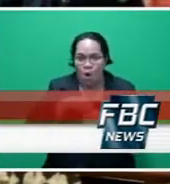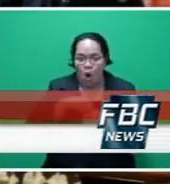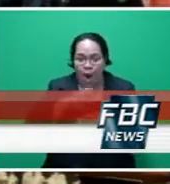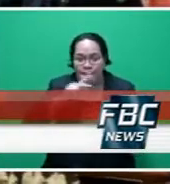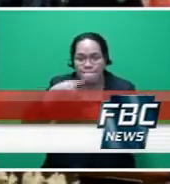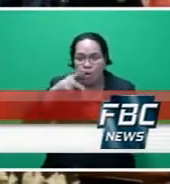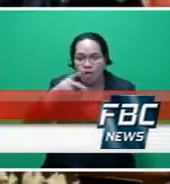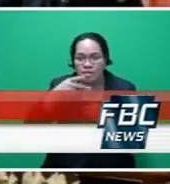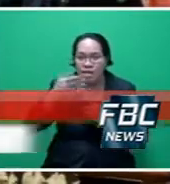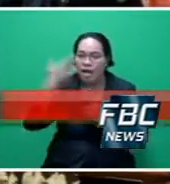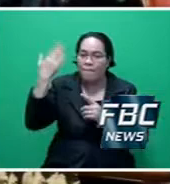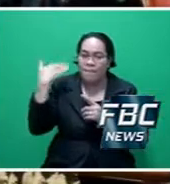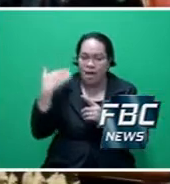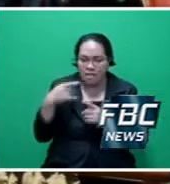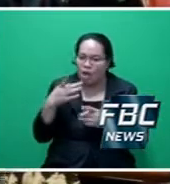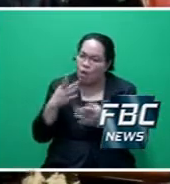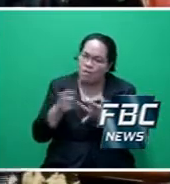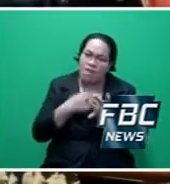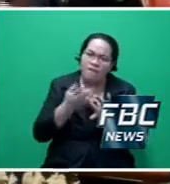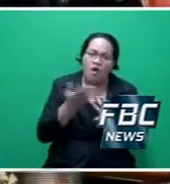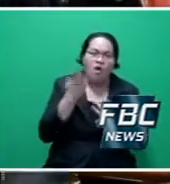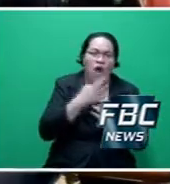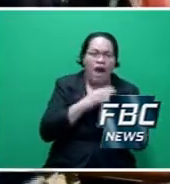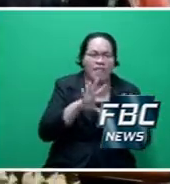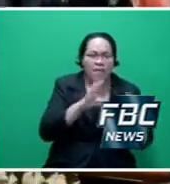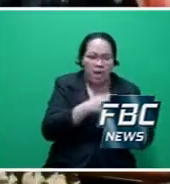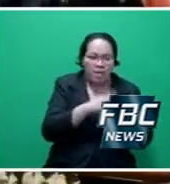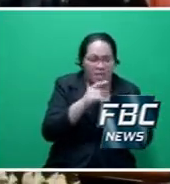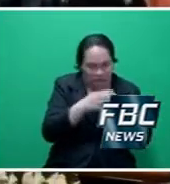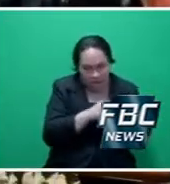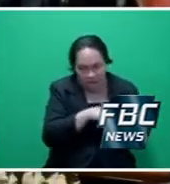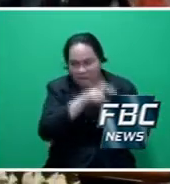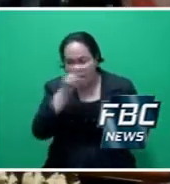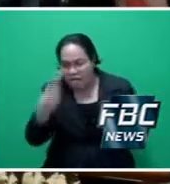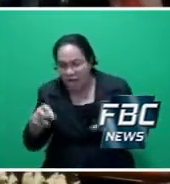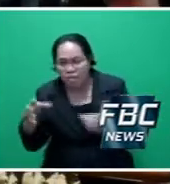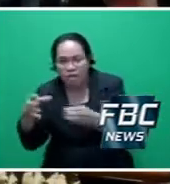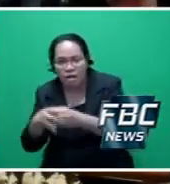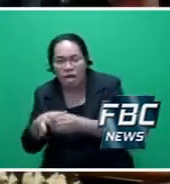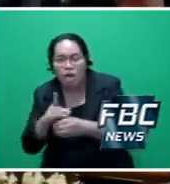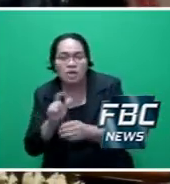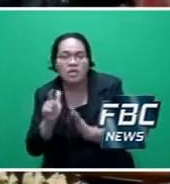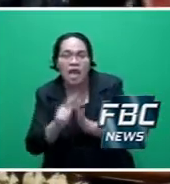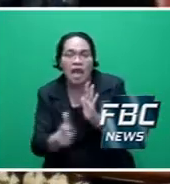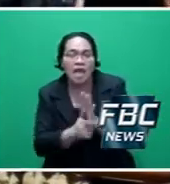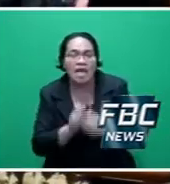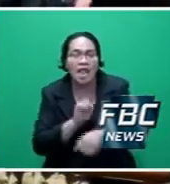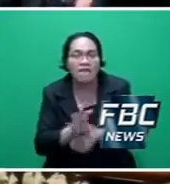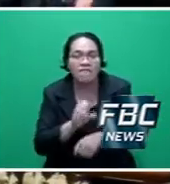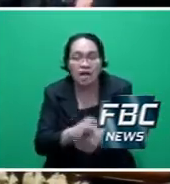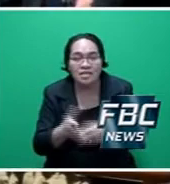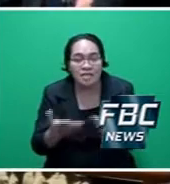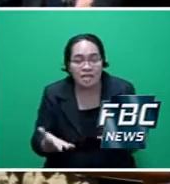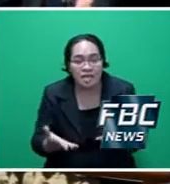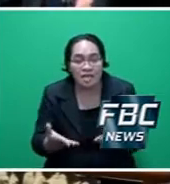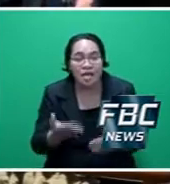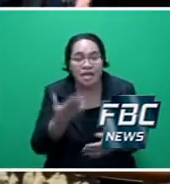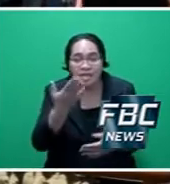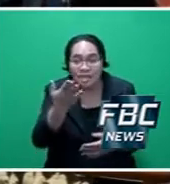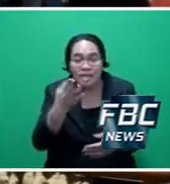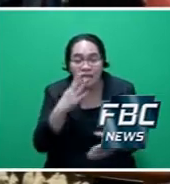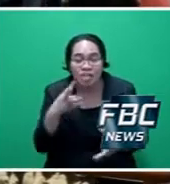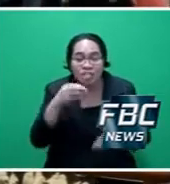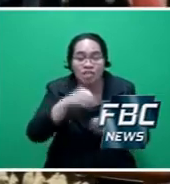he was in another party, then, you know, then he came. He was a legal advisor. He actually, Mr. Speaker, he joined